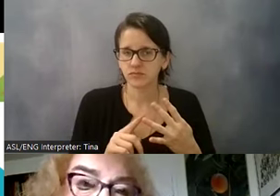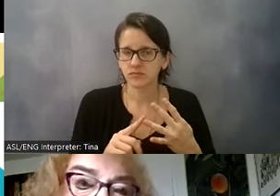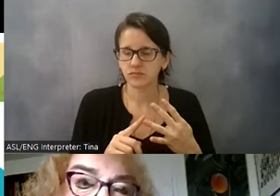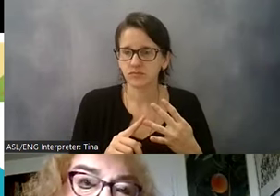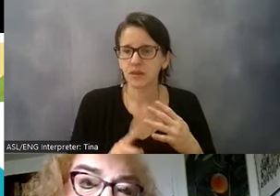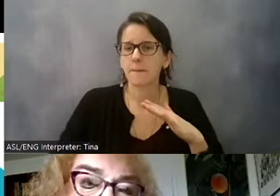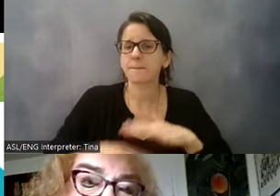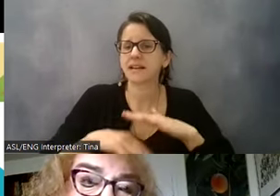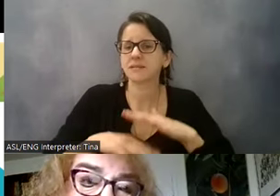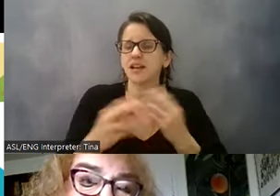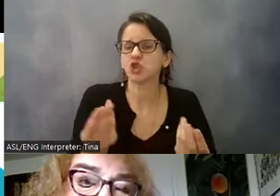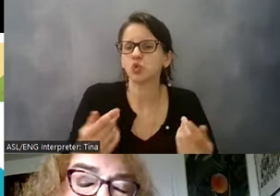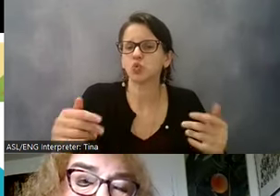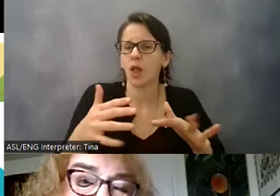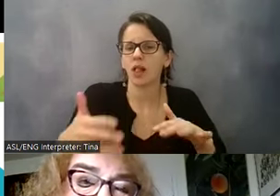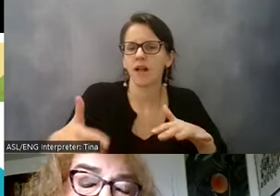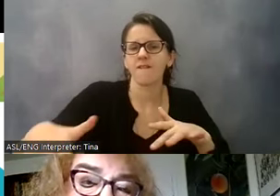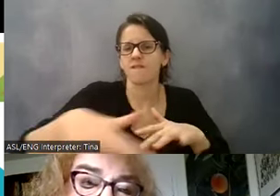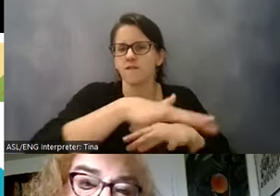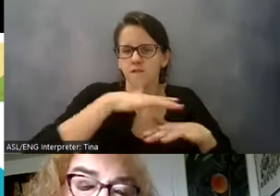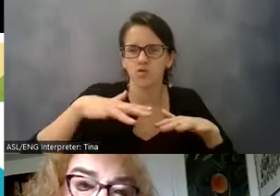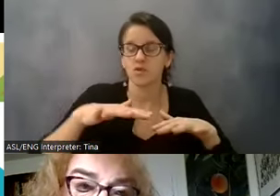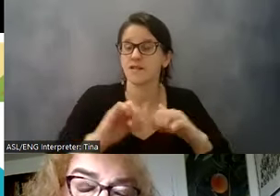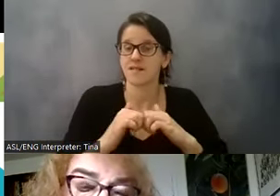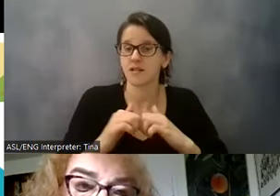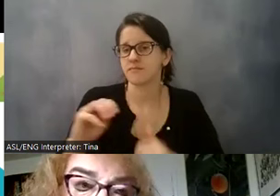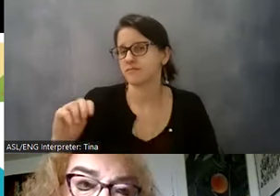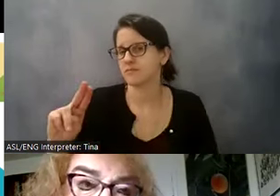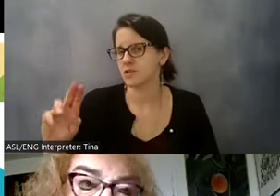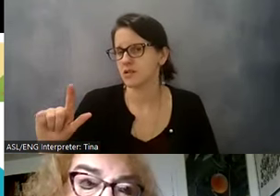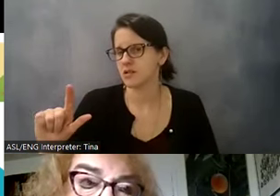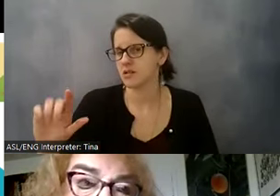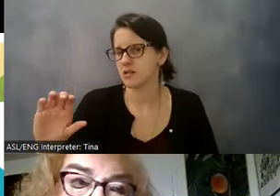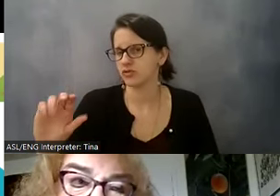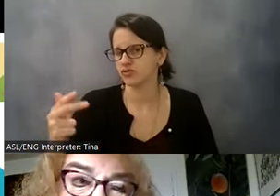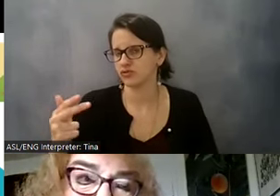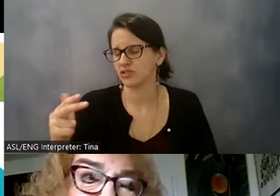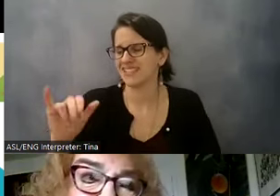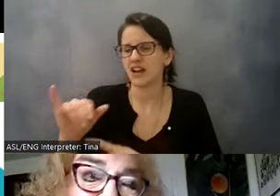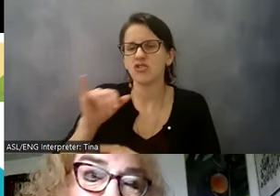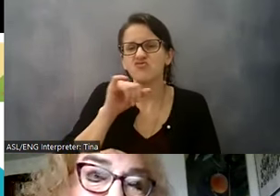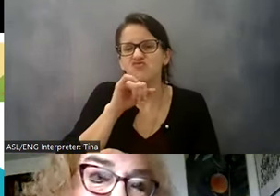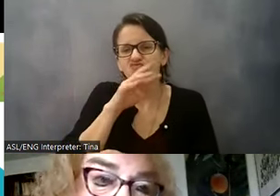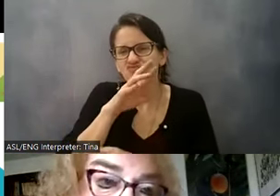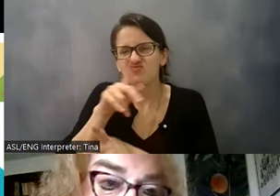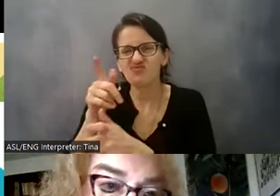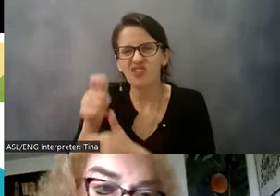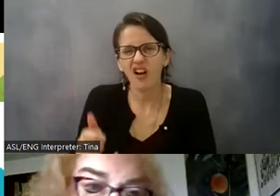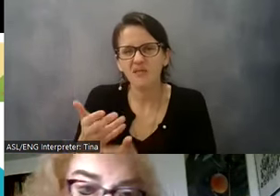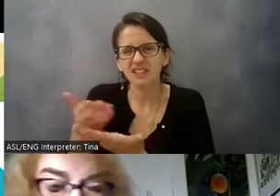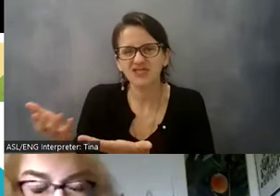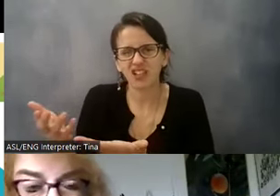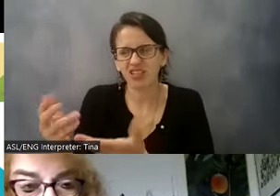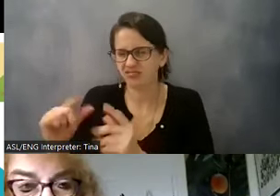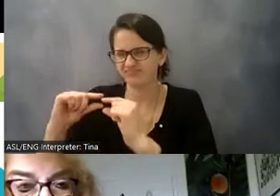that's called that a layer of rotting material that's left on top of the soil is called the detritosphere. It's